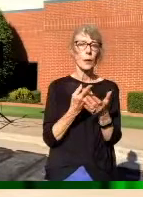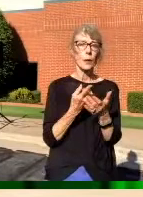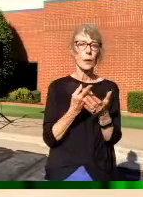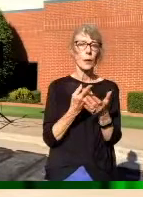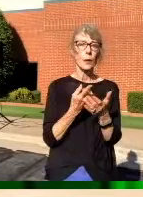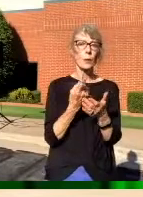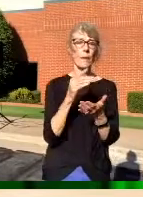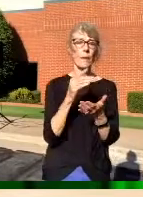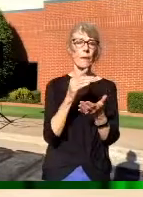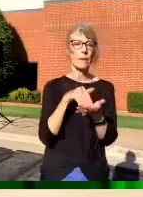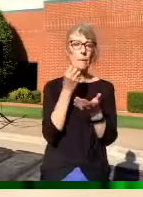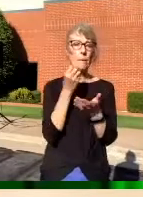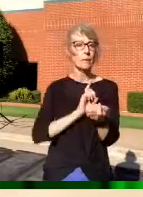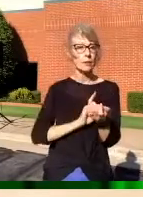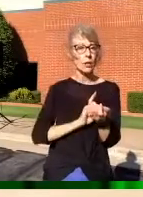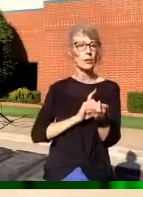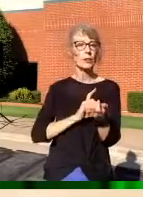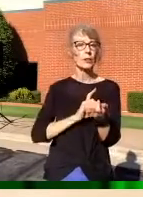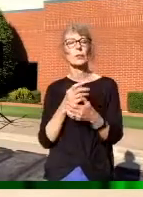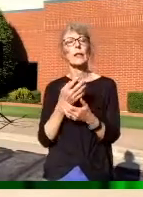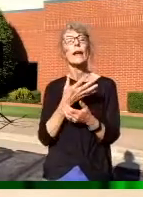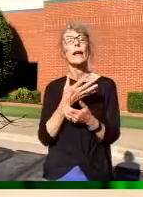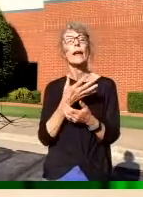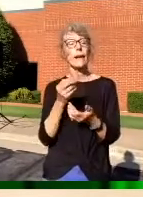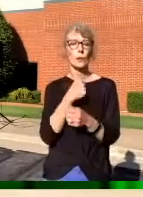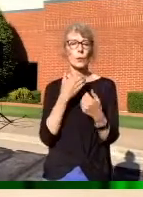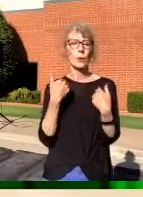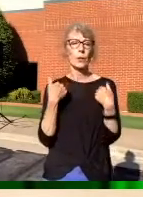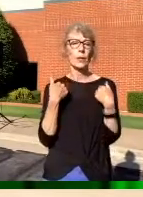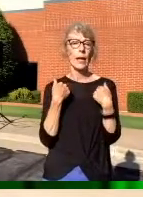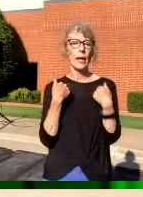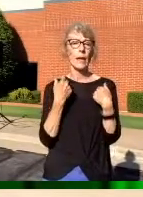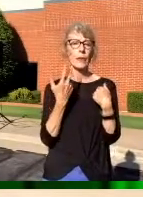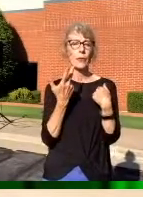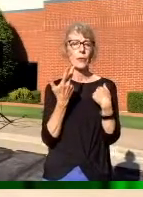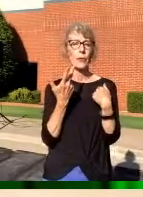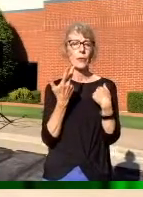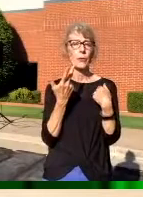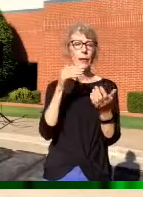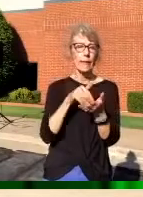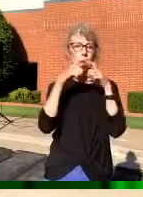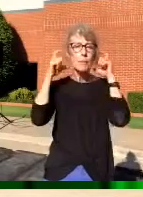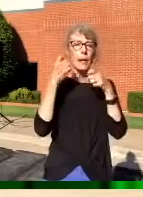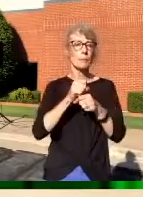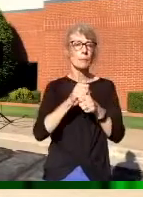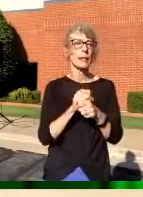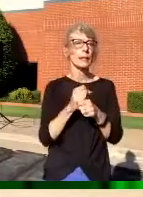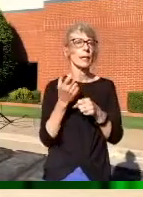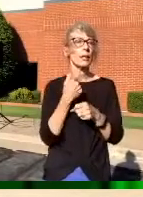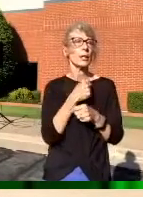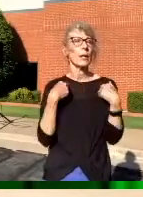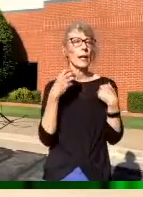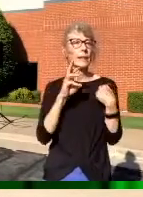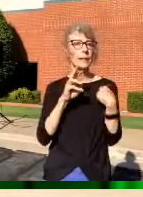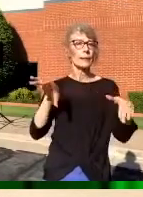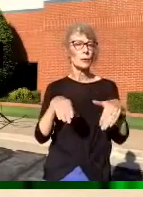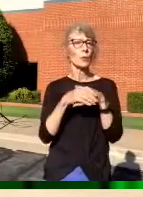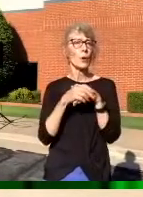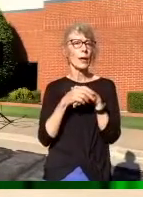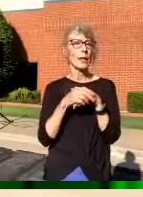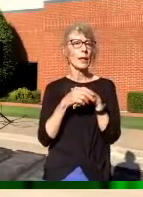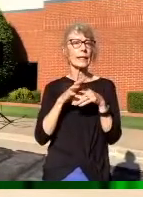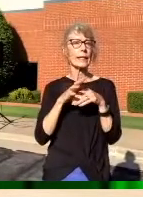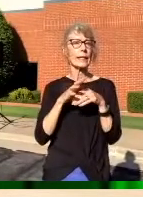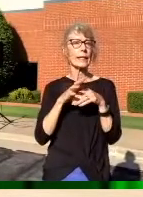3,500 masks made for OU Medical, and here's our big finish, 6 weddings, 14 babies, 40 baptisms, and